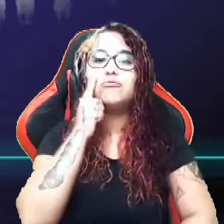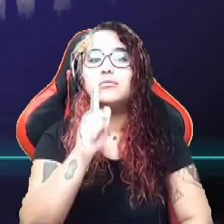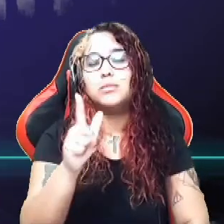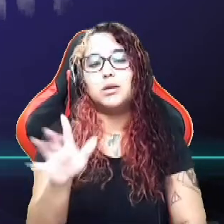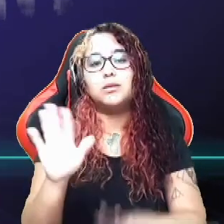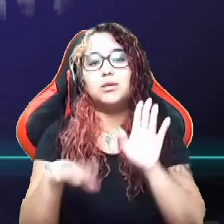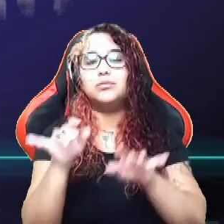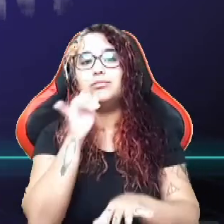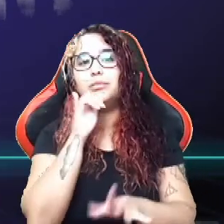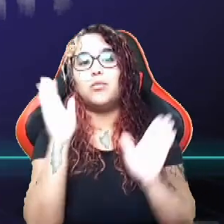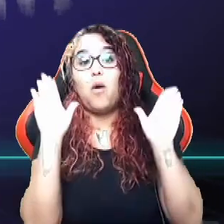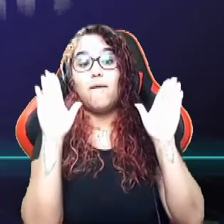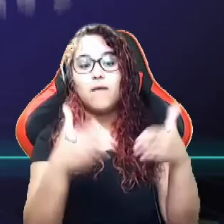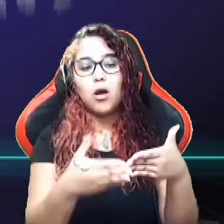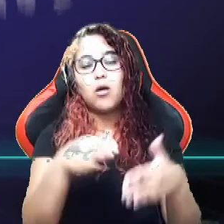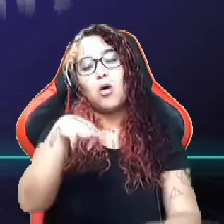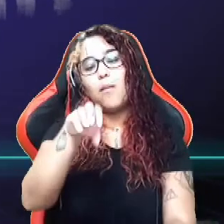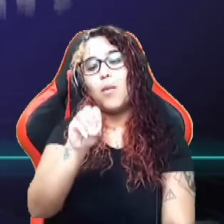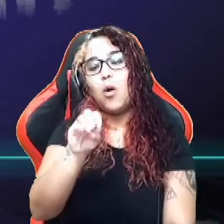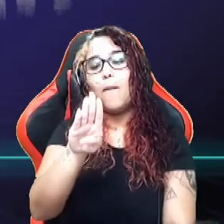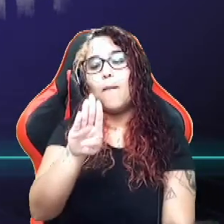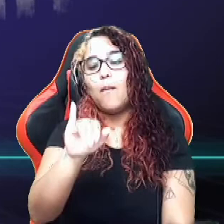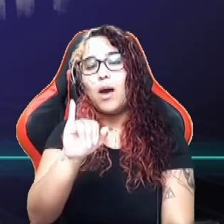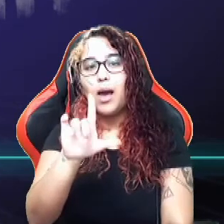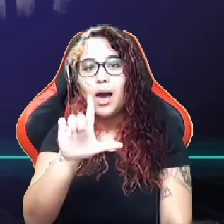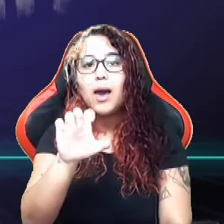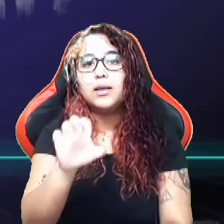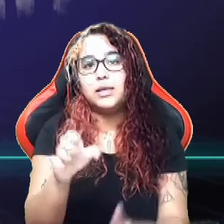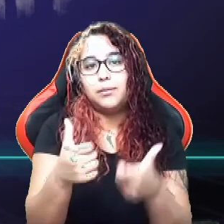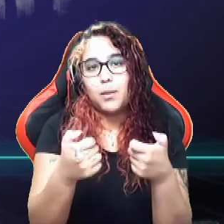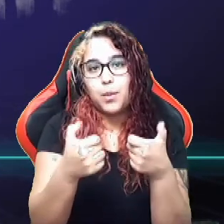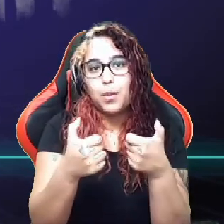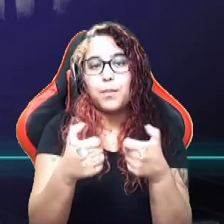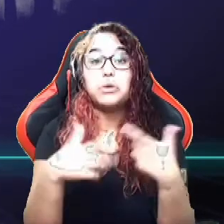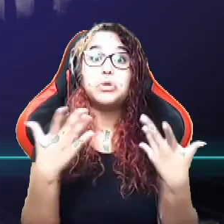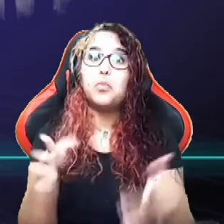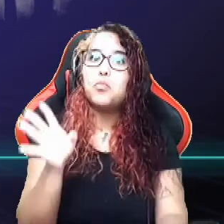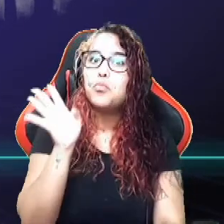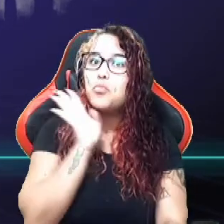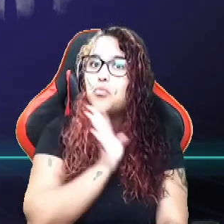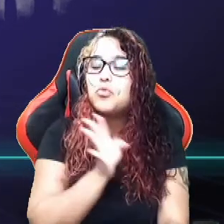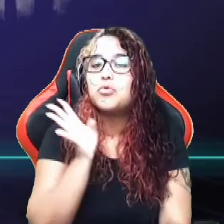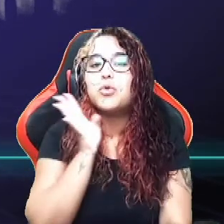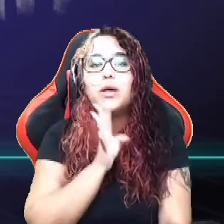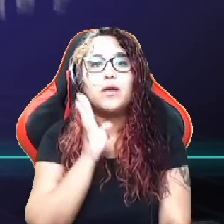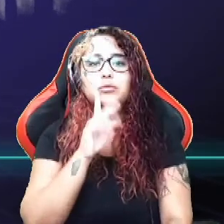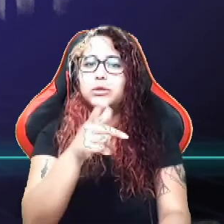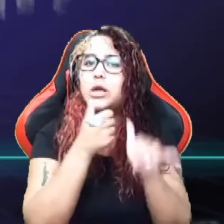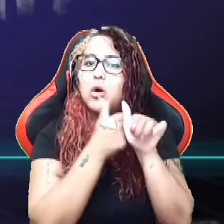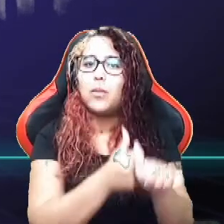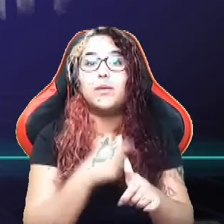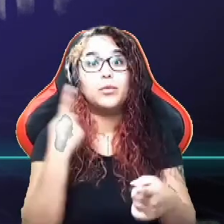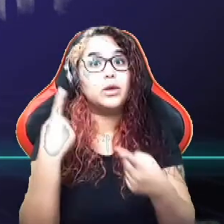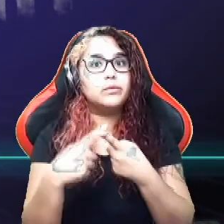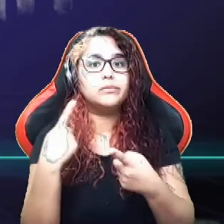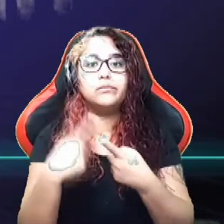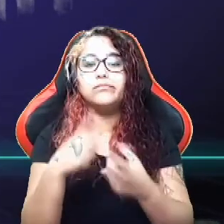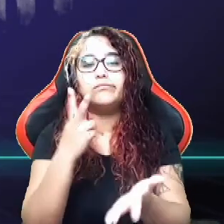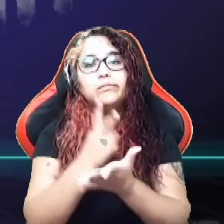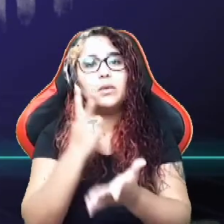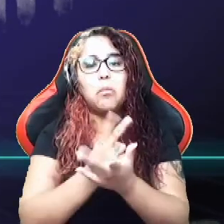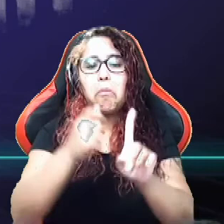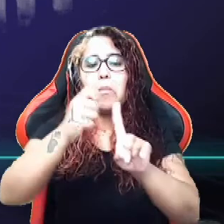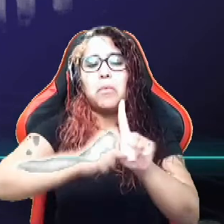We have specific campaigns for mobile games. So you should look at this because we